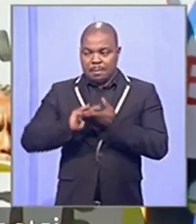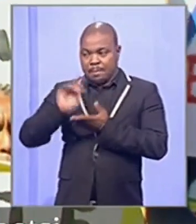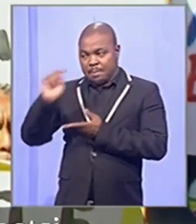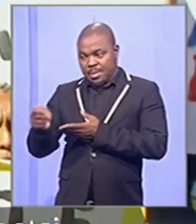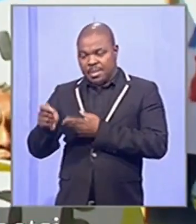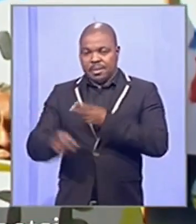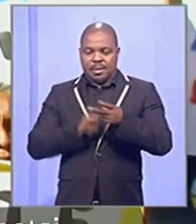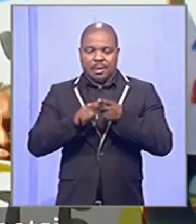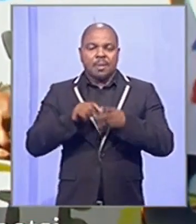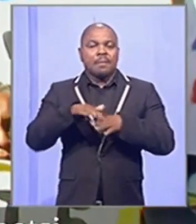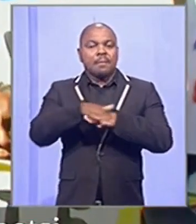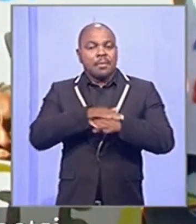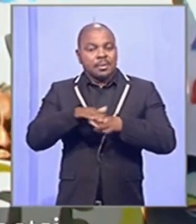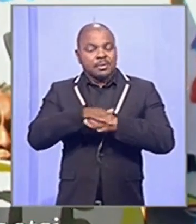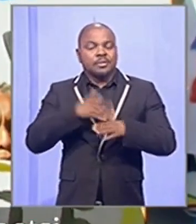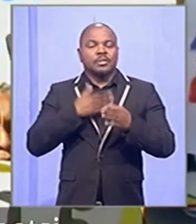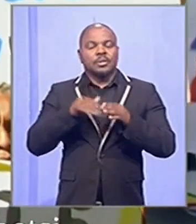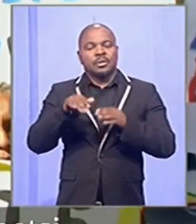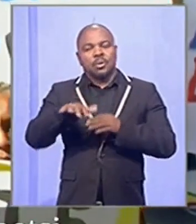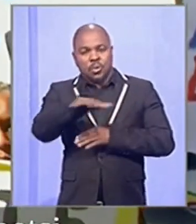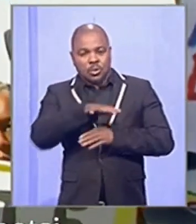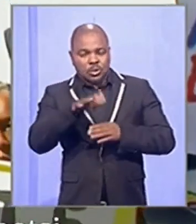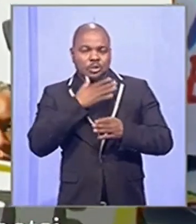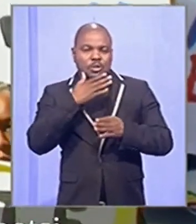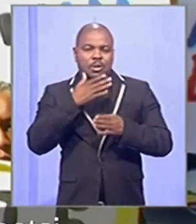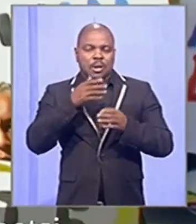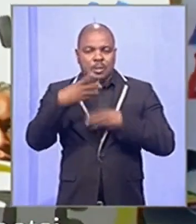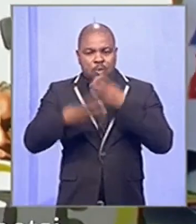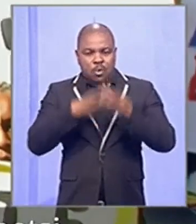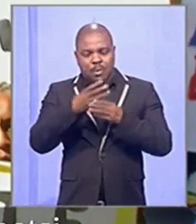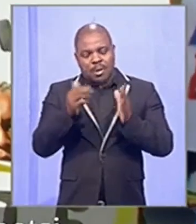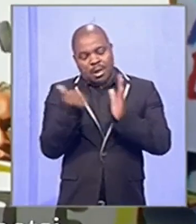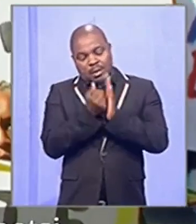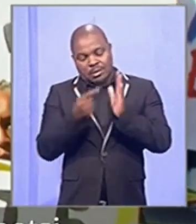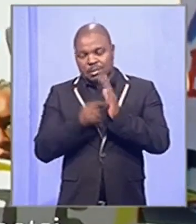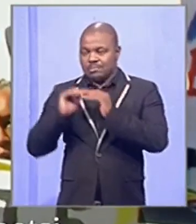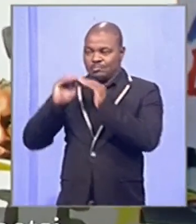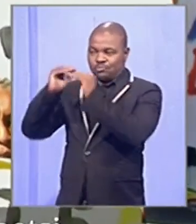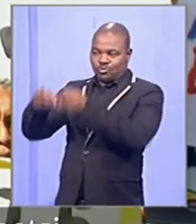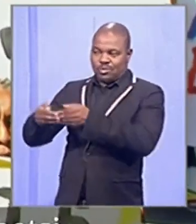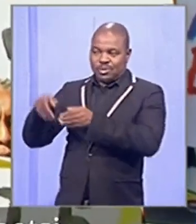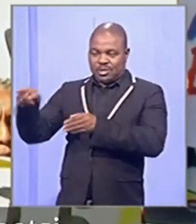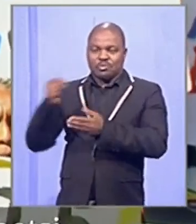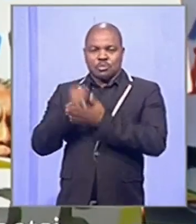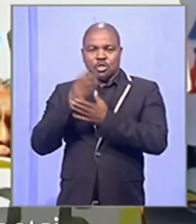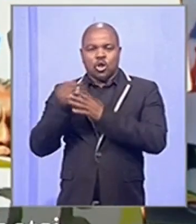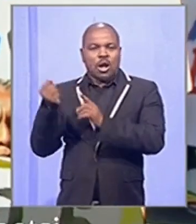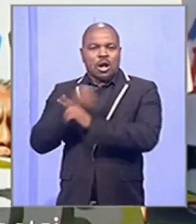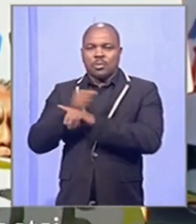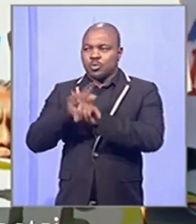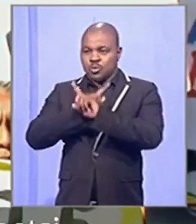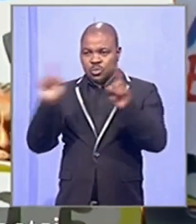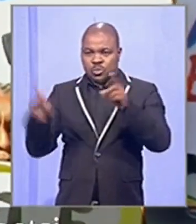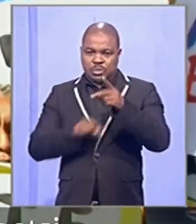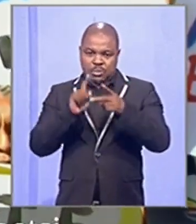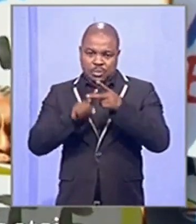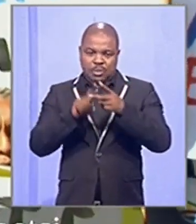mmuso. They will get a job opportunity where they will be paid. Secondly, they will have all the basic Conditions of Employment